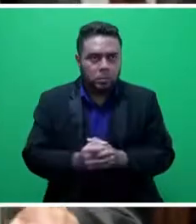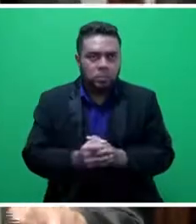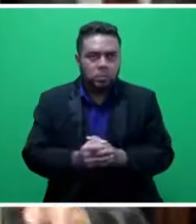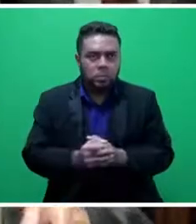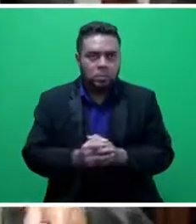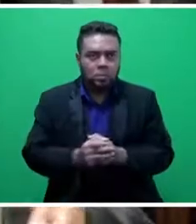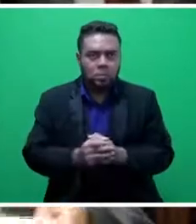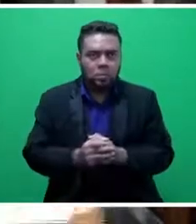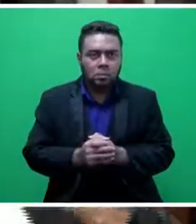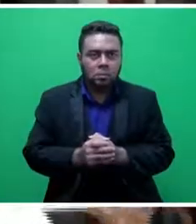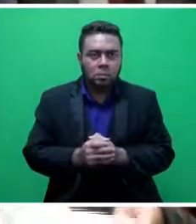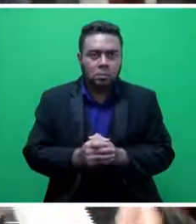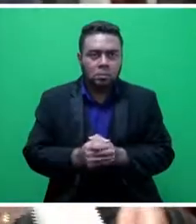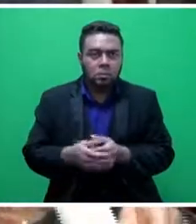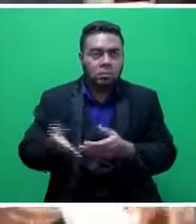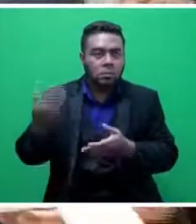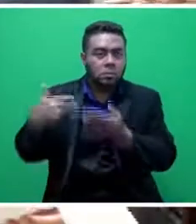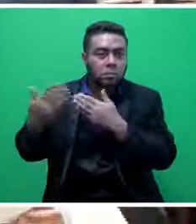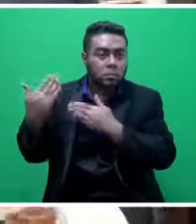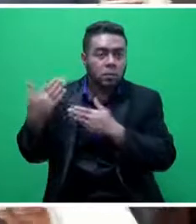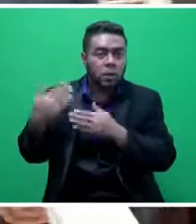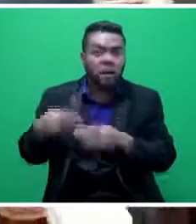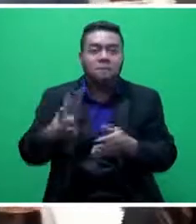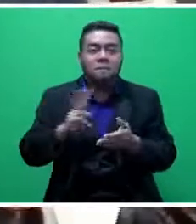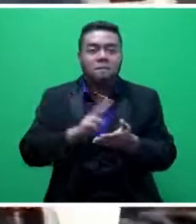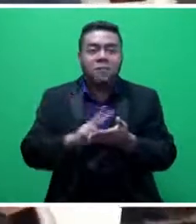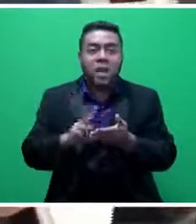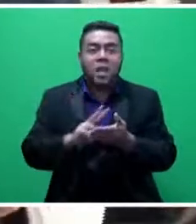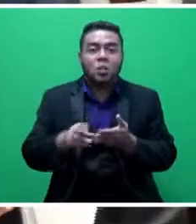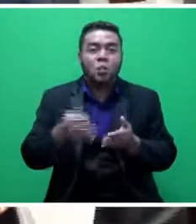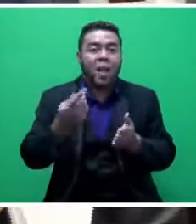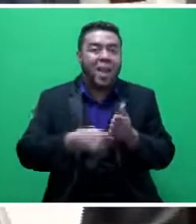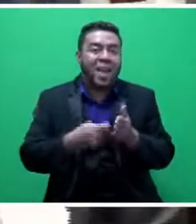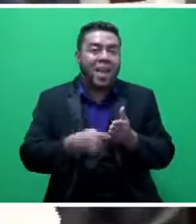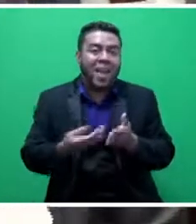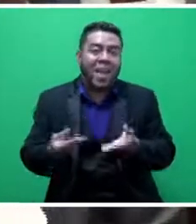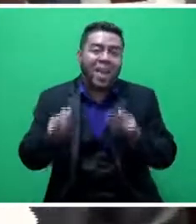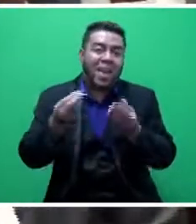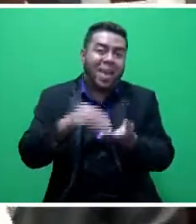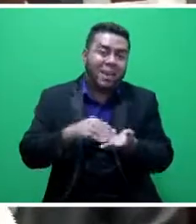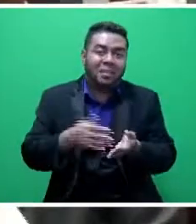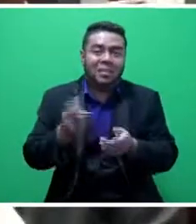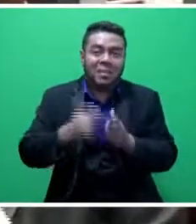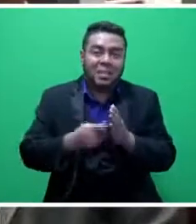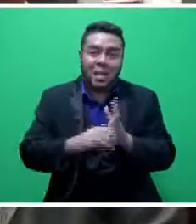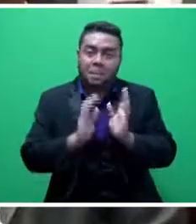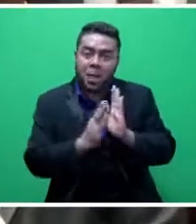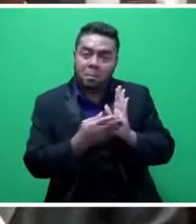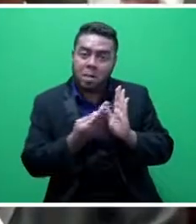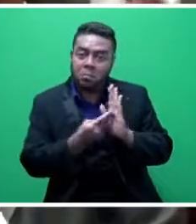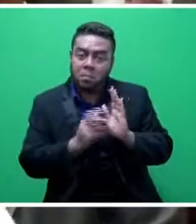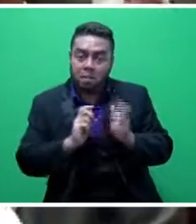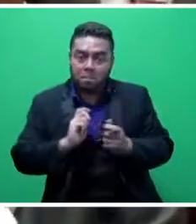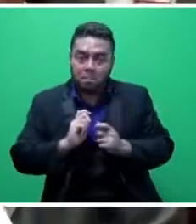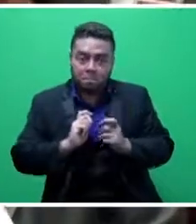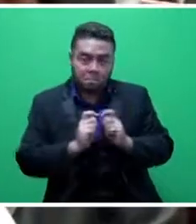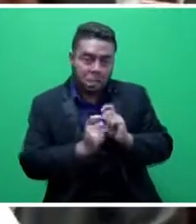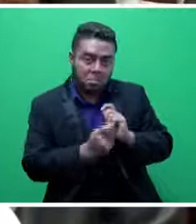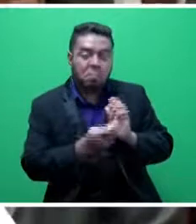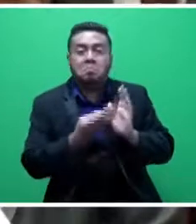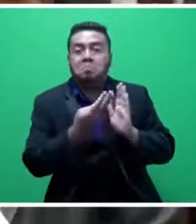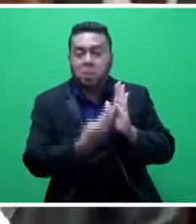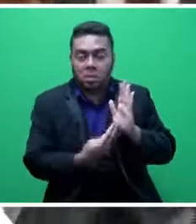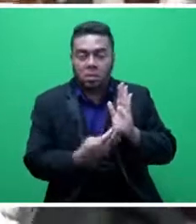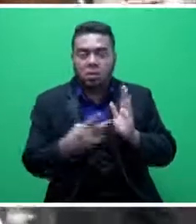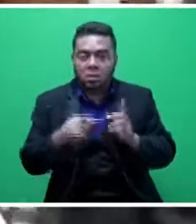The next, Mr. Speaker, sir, is the Value-Added Tax Budget Amendment Bill. Again, Mr. Speaker, sir, this is